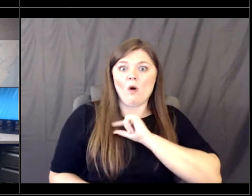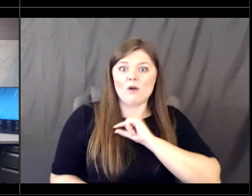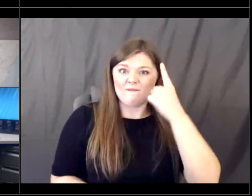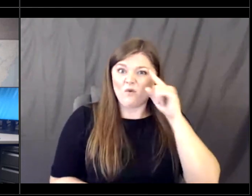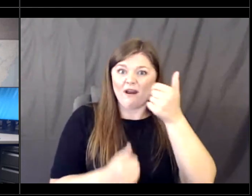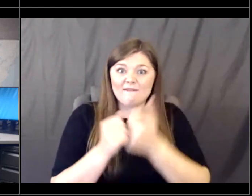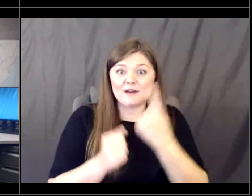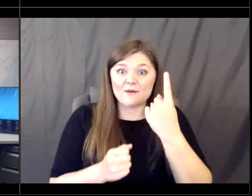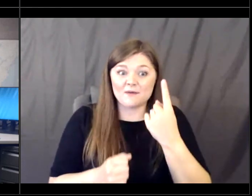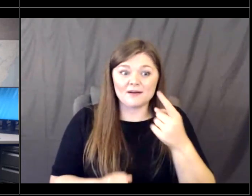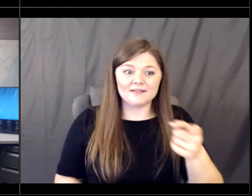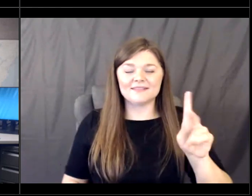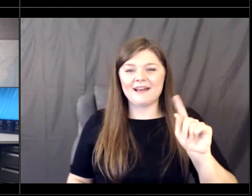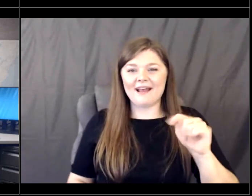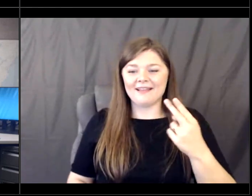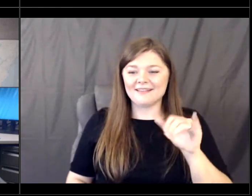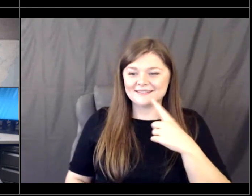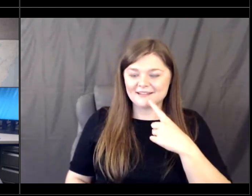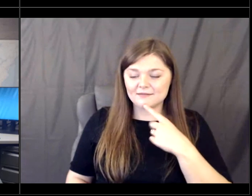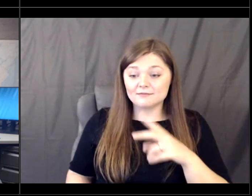Very good point.